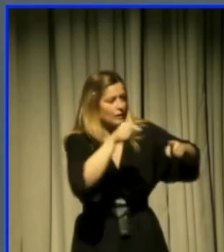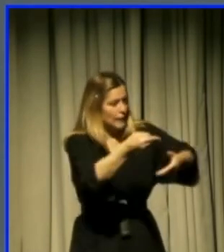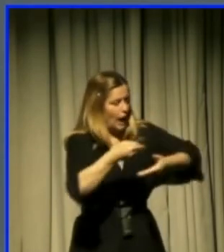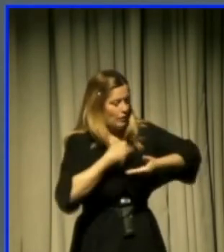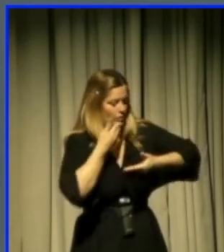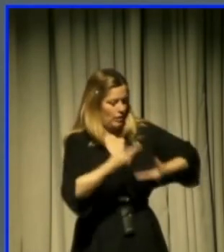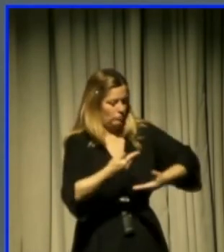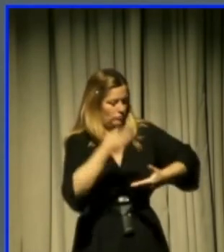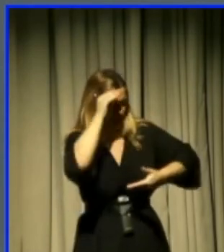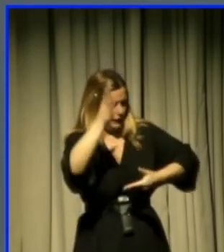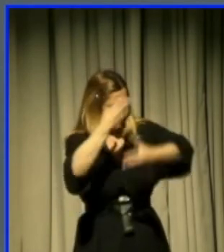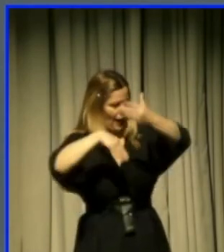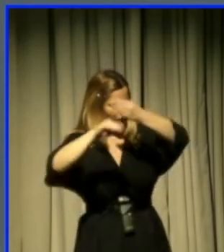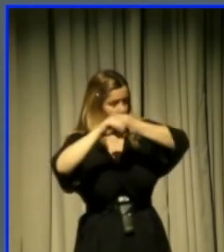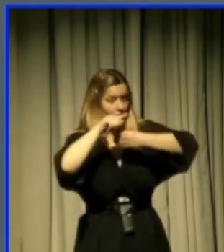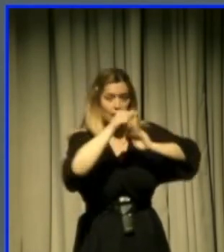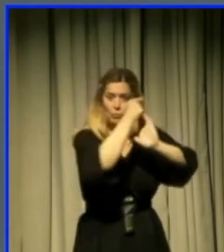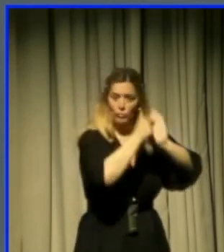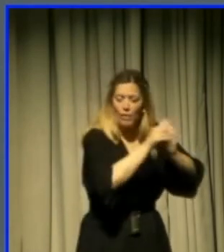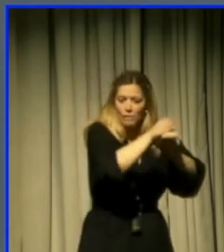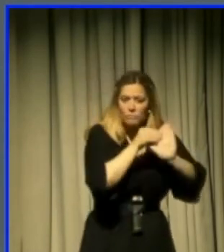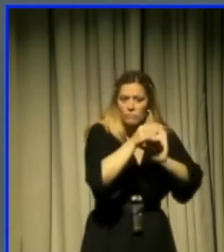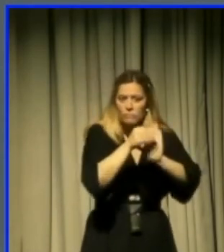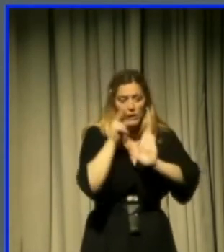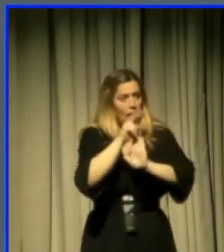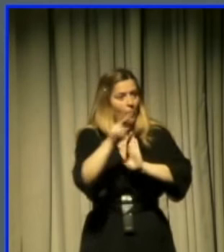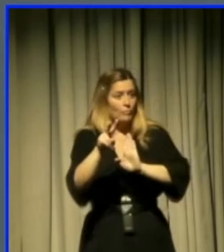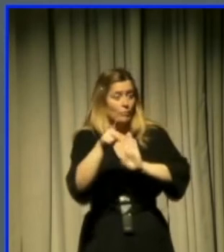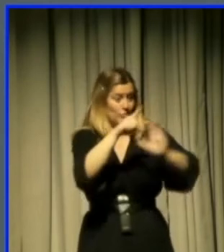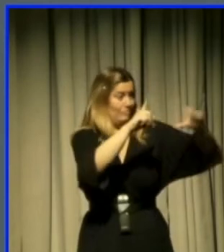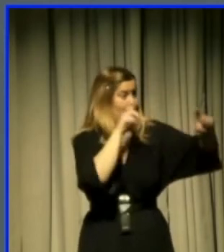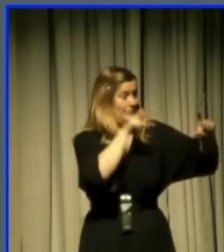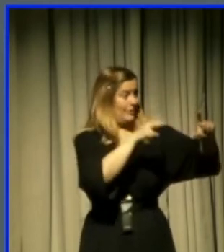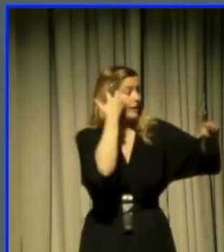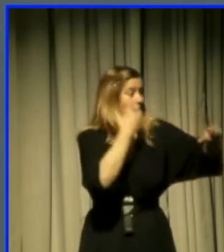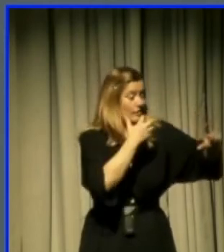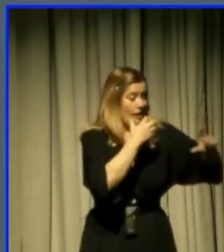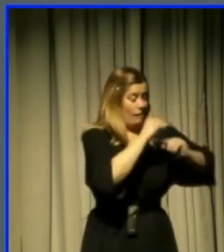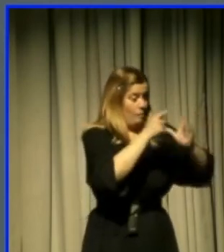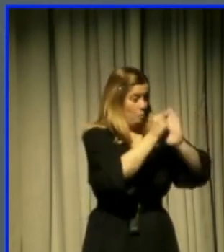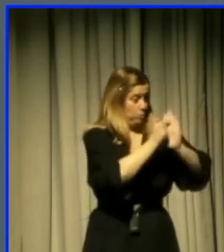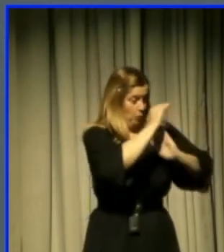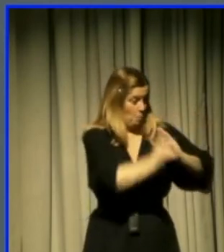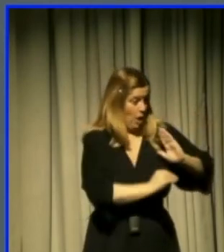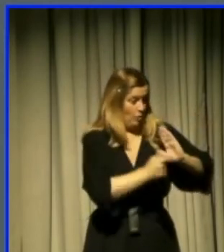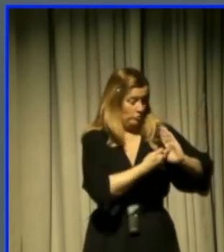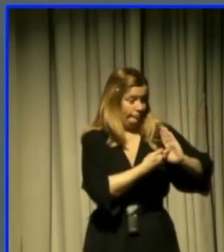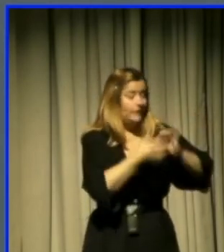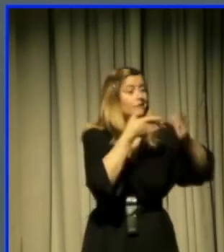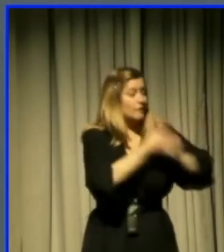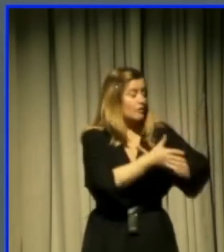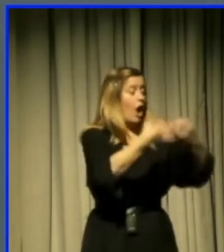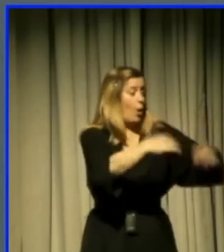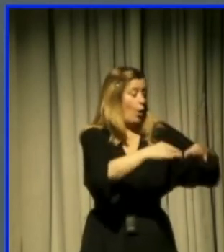is very low in terms of rarity. So this is something extremely common. And then there's, if you see on top